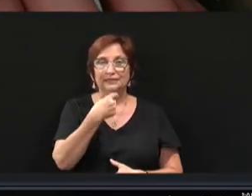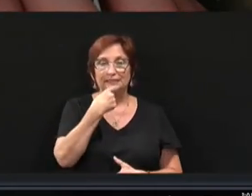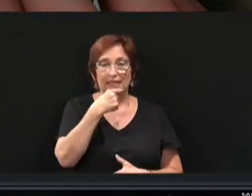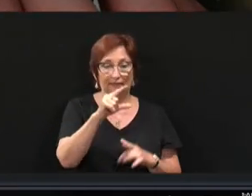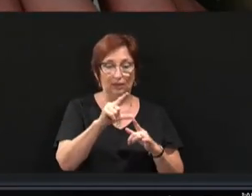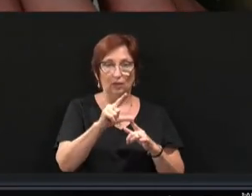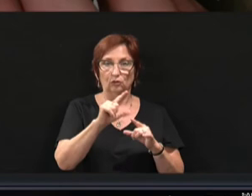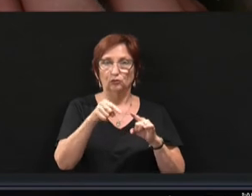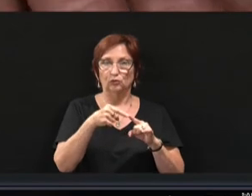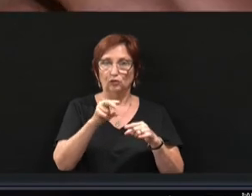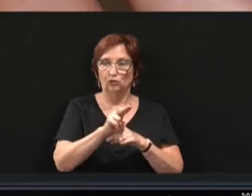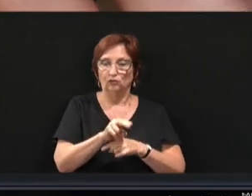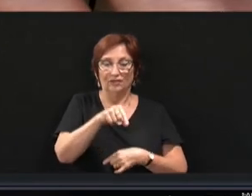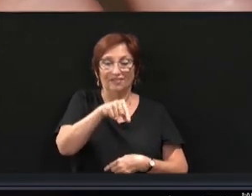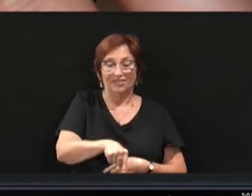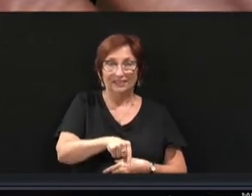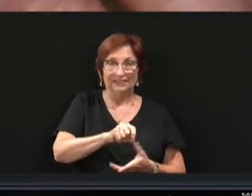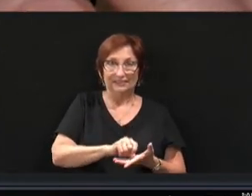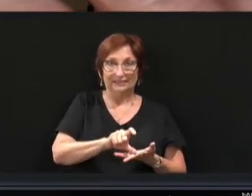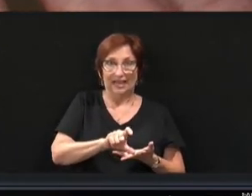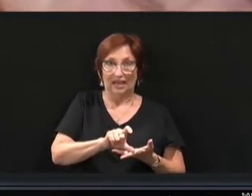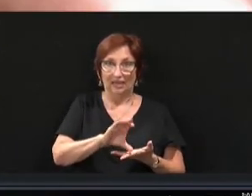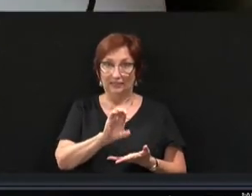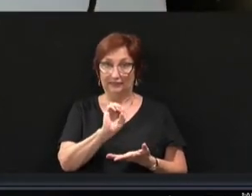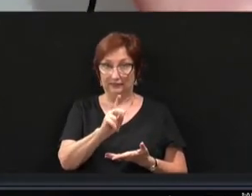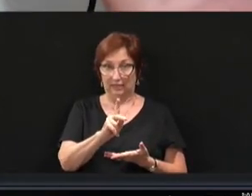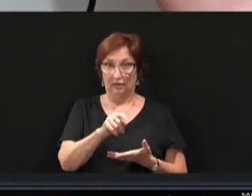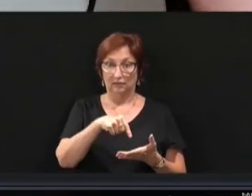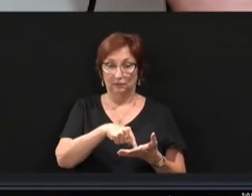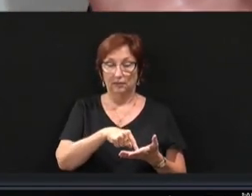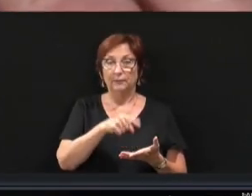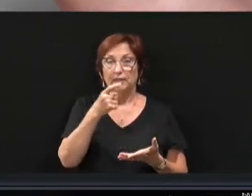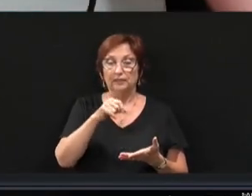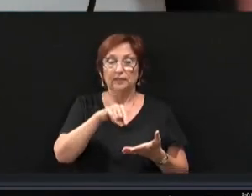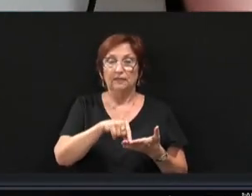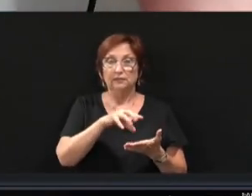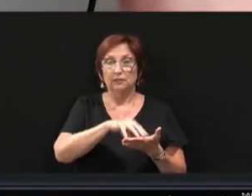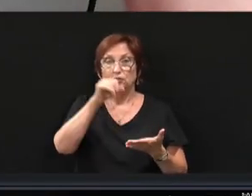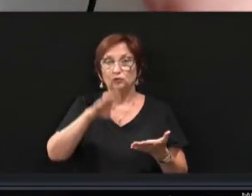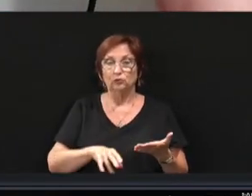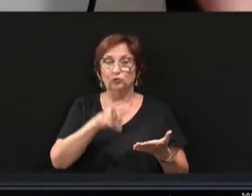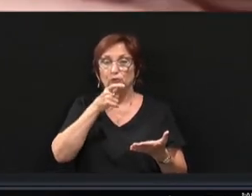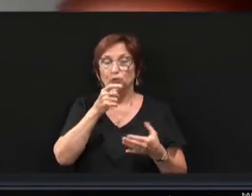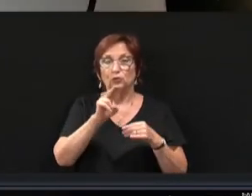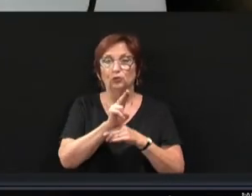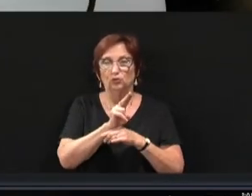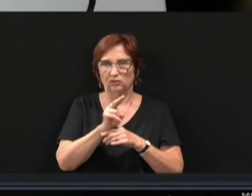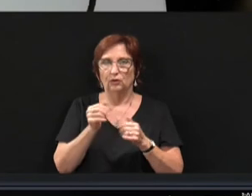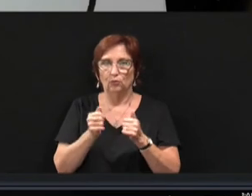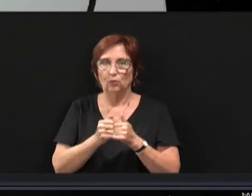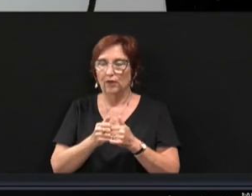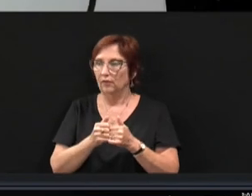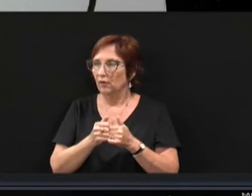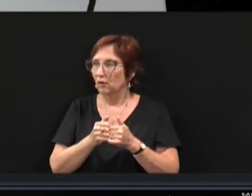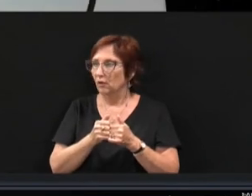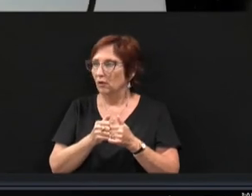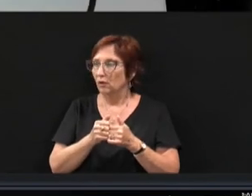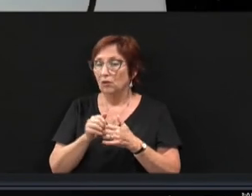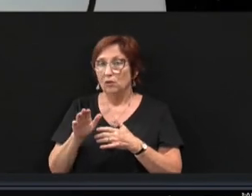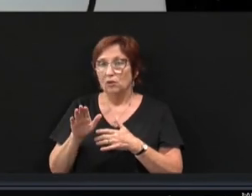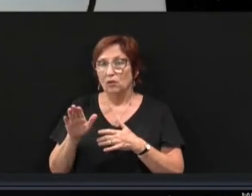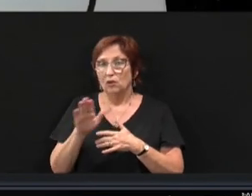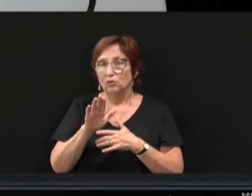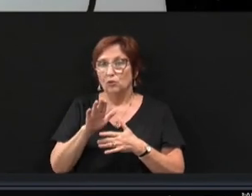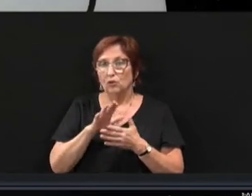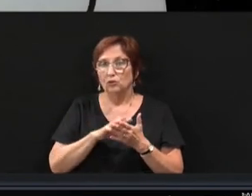this deck because this is our students who are the ones that you're using this with or your students who are still at